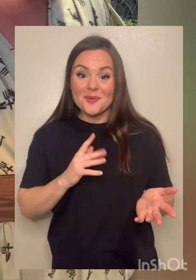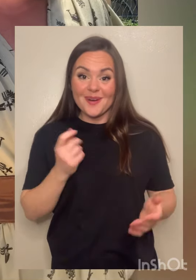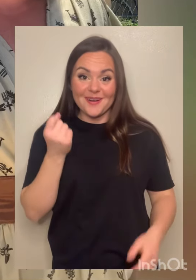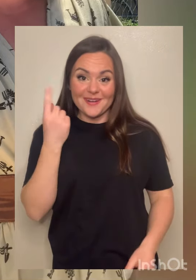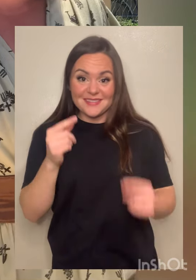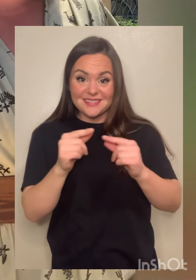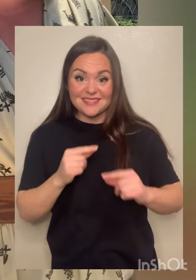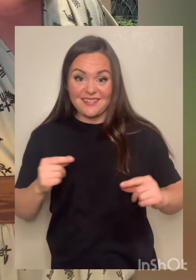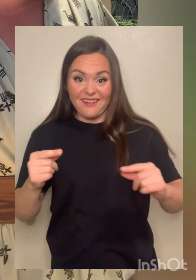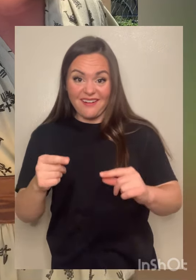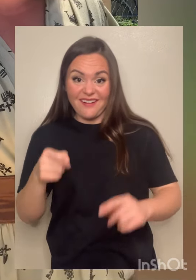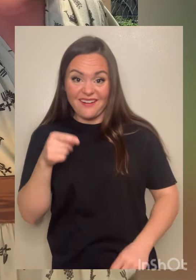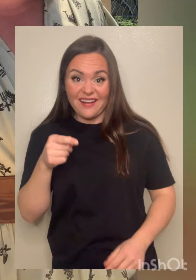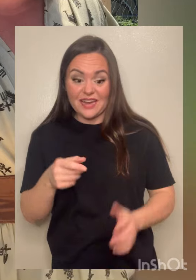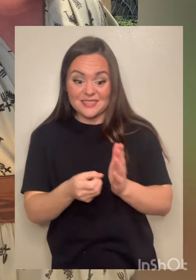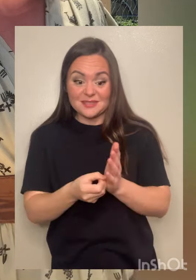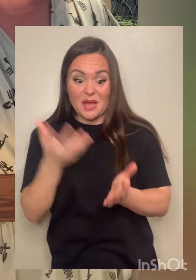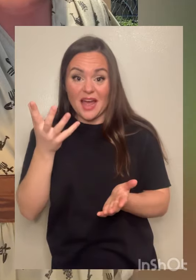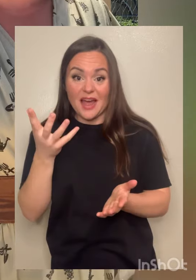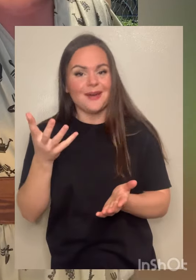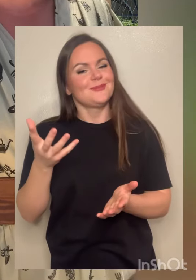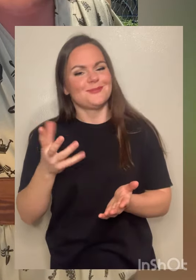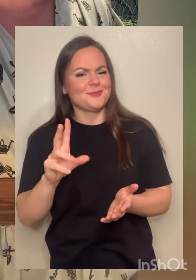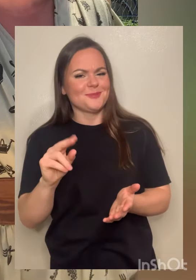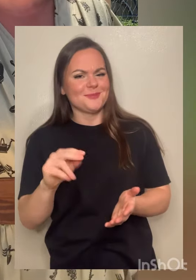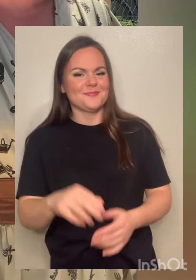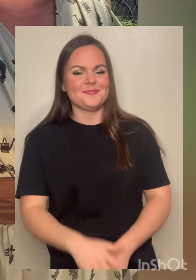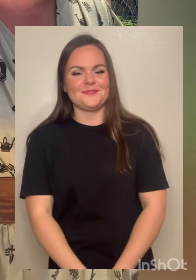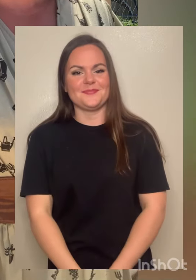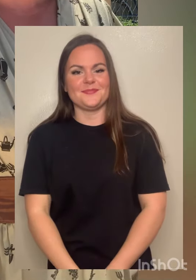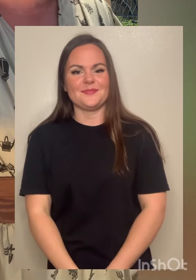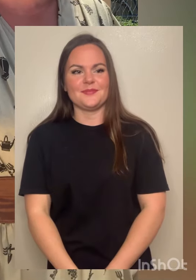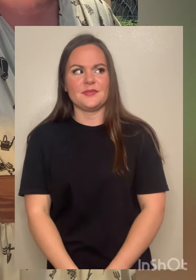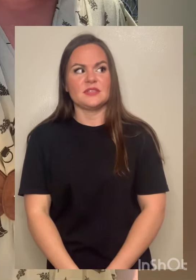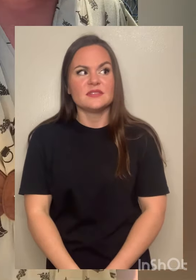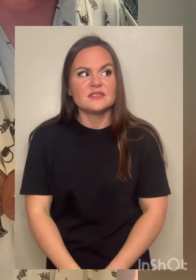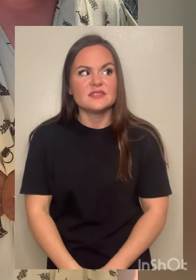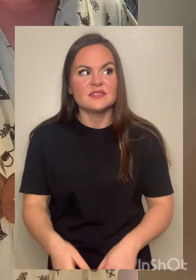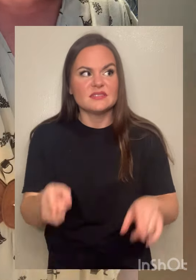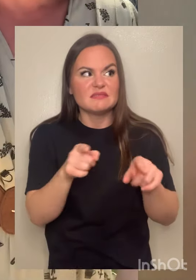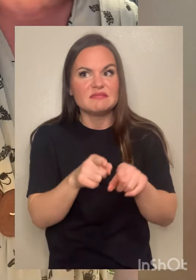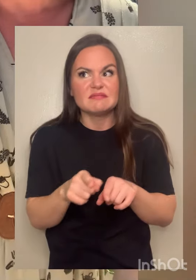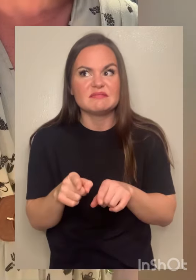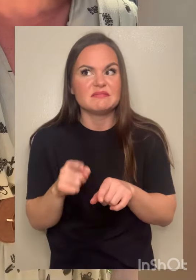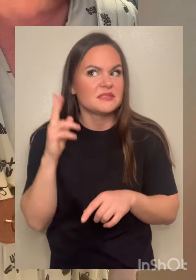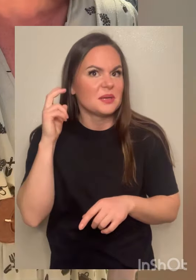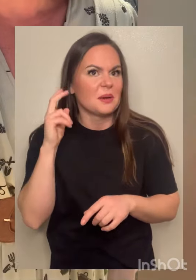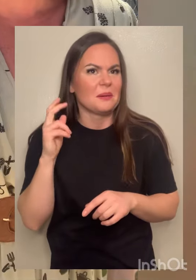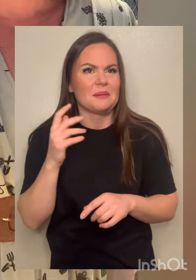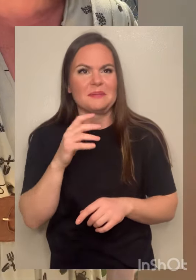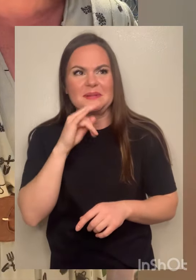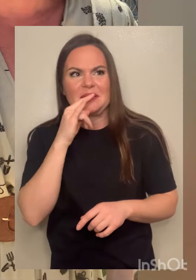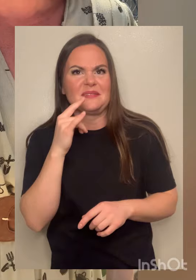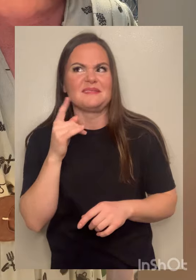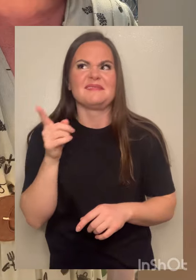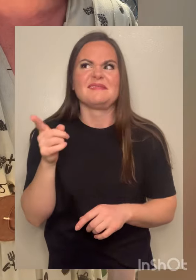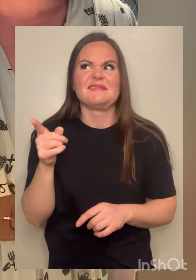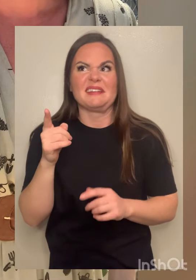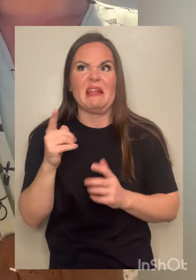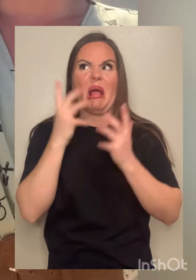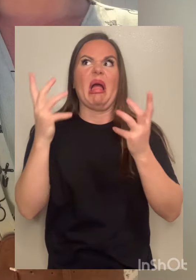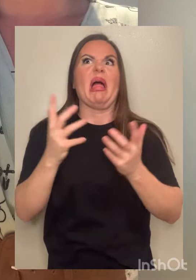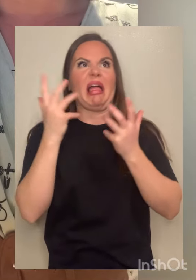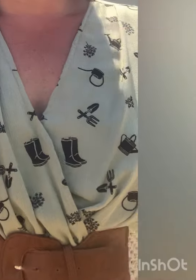So hopefully you're starting to see that gardening might not be as expensive as you thought it was. The neighbor's kid is yelling about